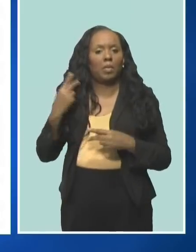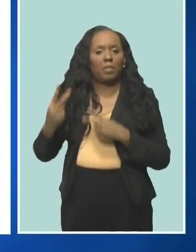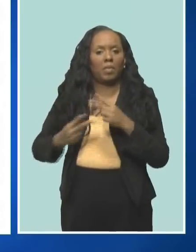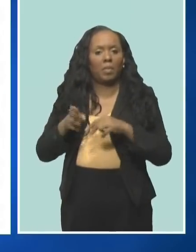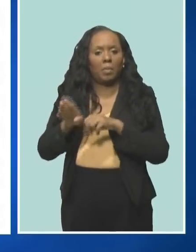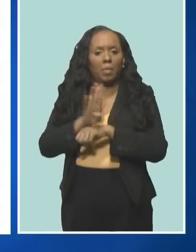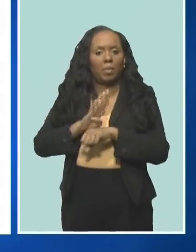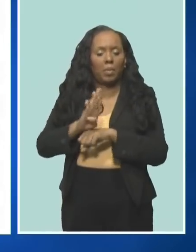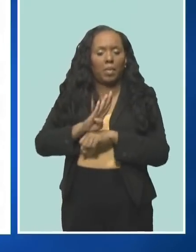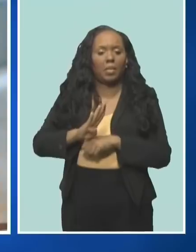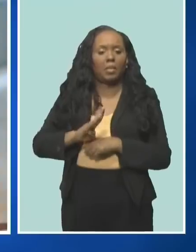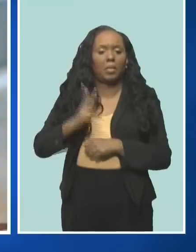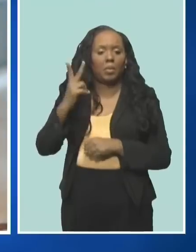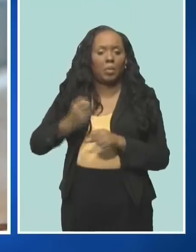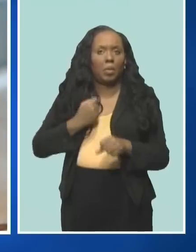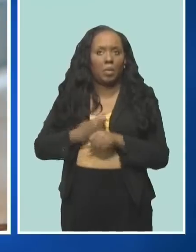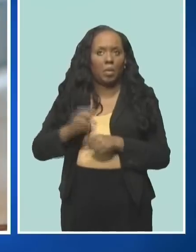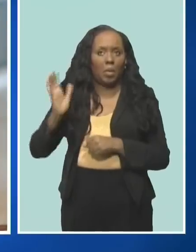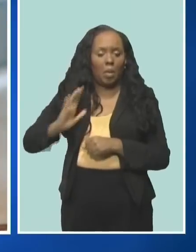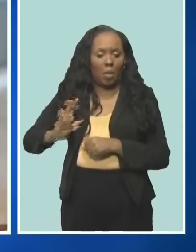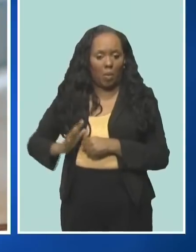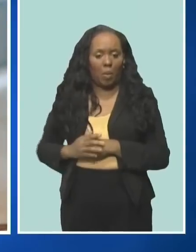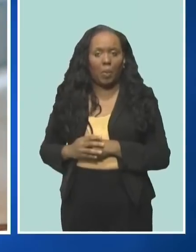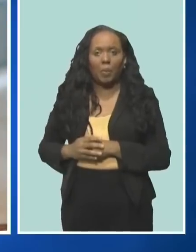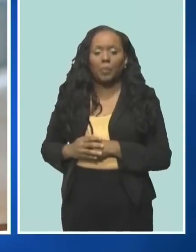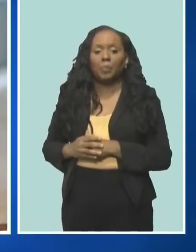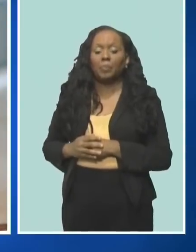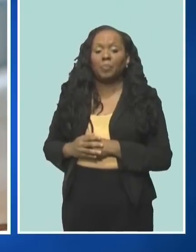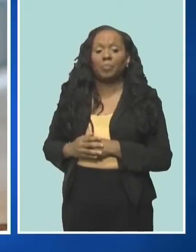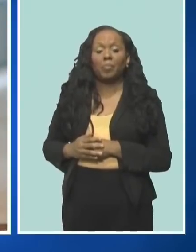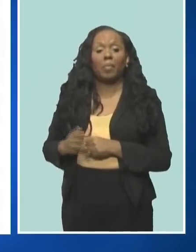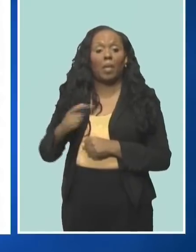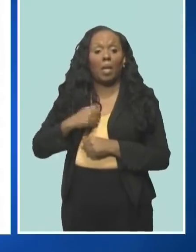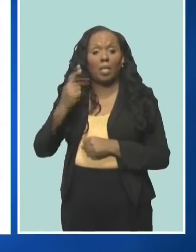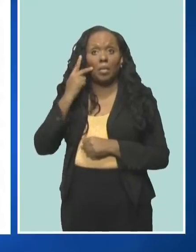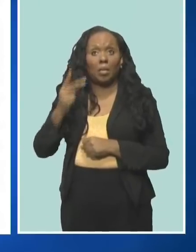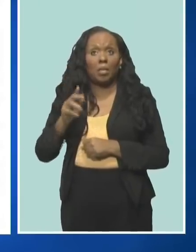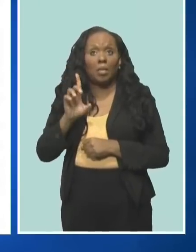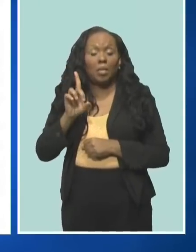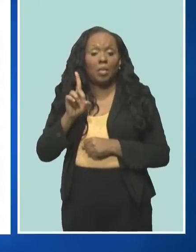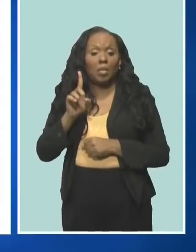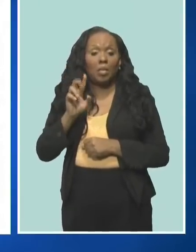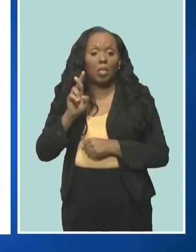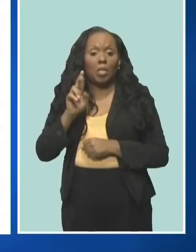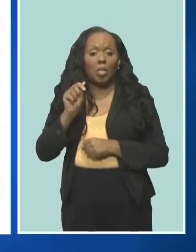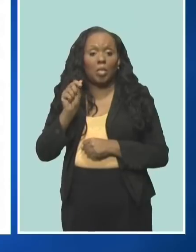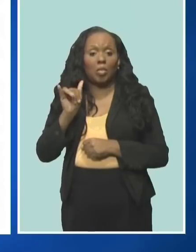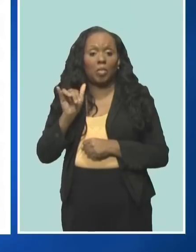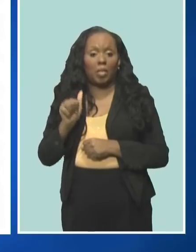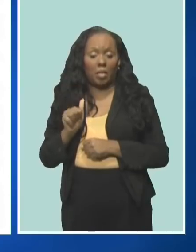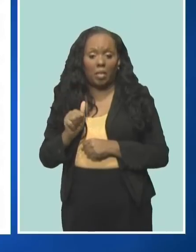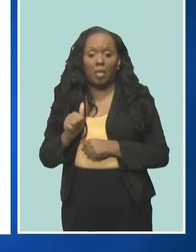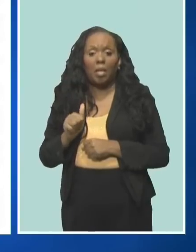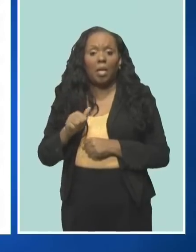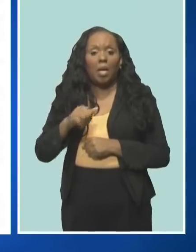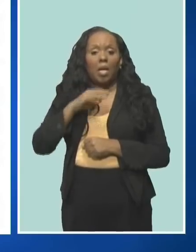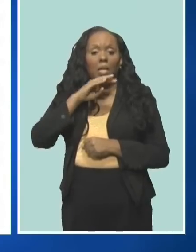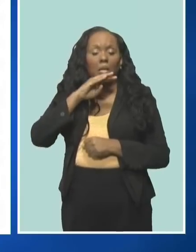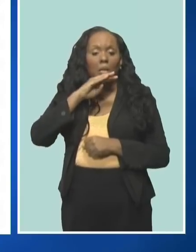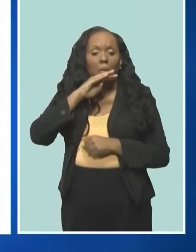in 2022. I would have seen Drea while sitting at a popular beachfront